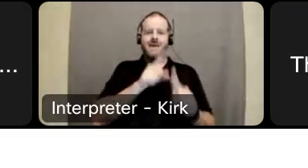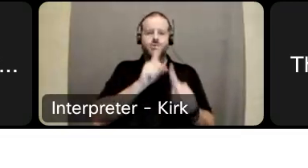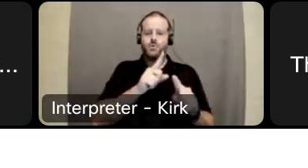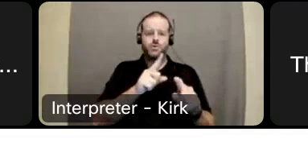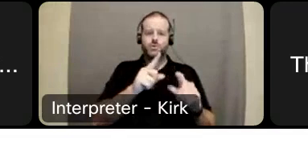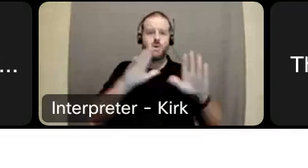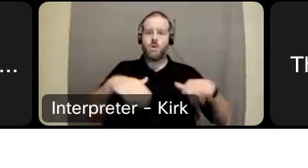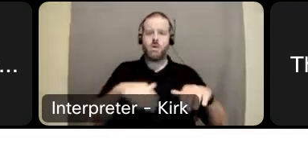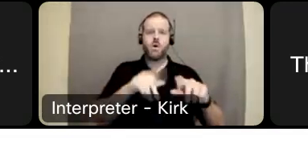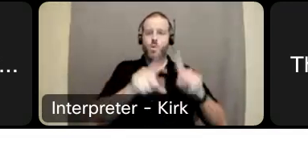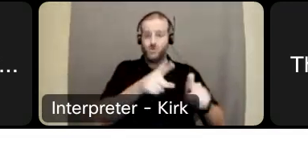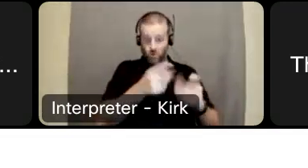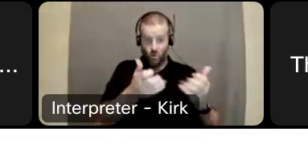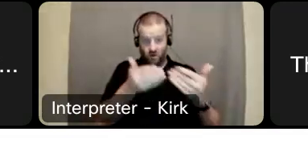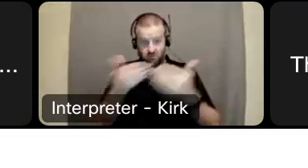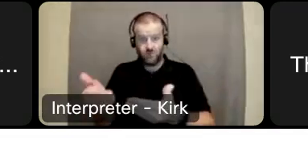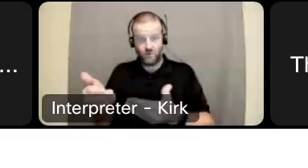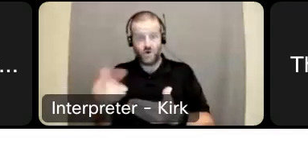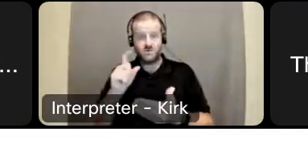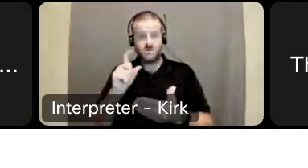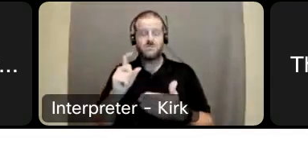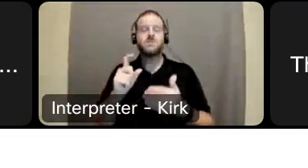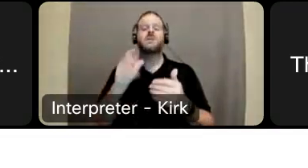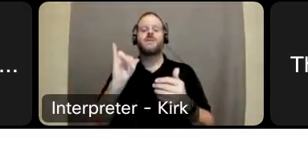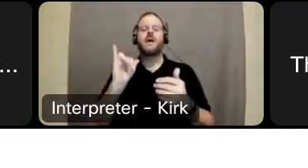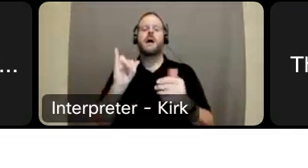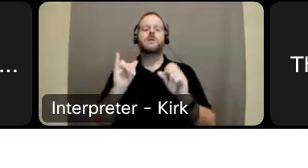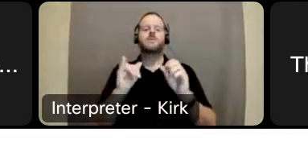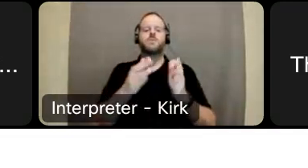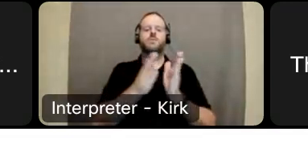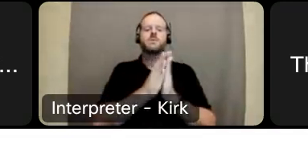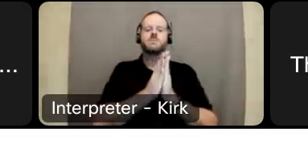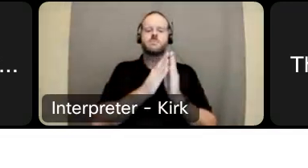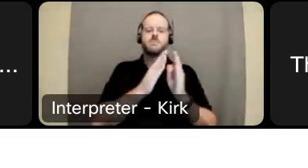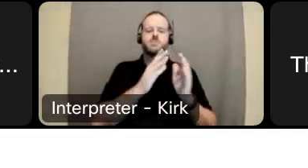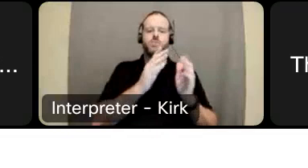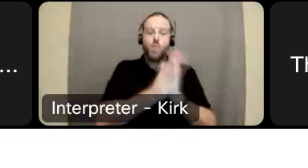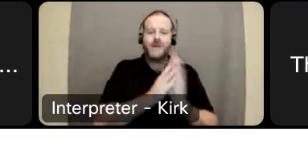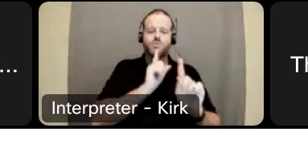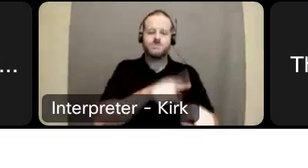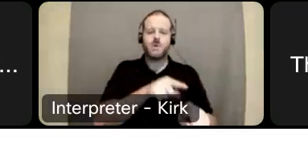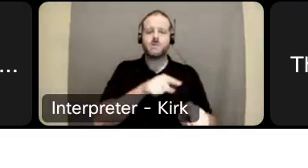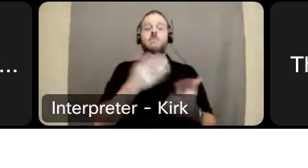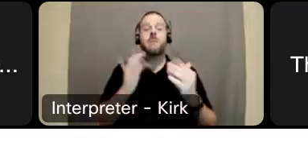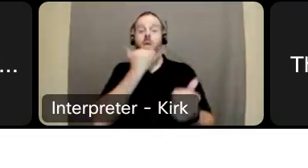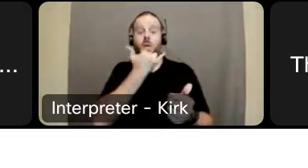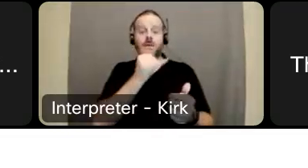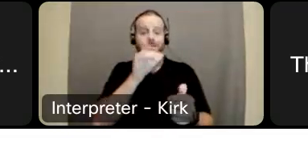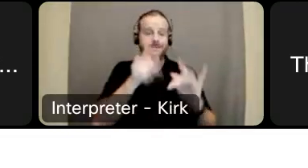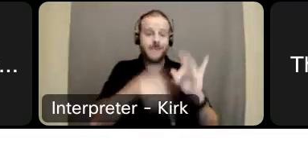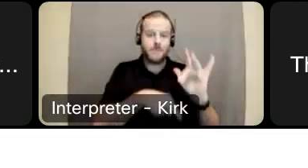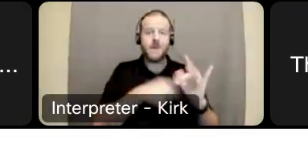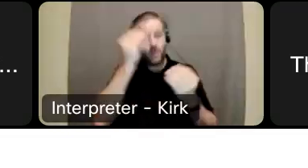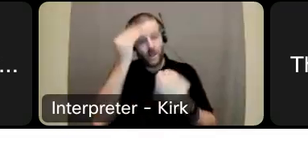move forward anyway? Yes or no. That's where, a response is being requested. Hey, you may have accidentally skipped this. Just want to let you